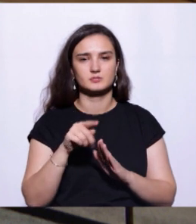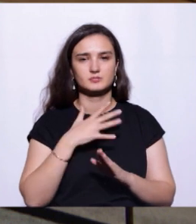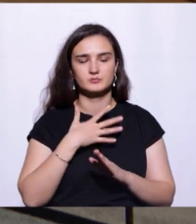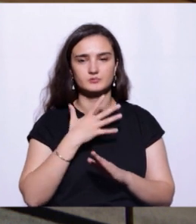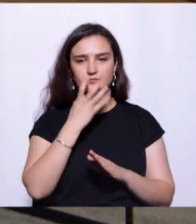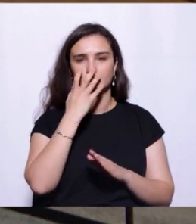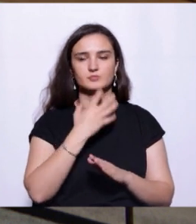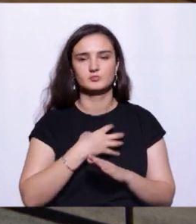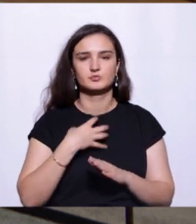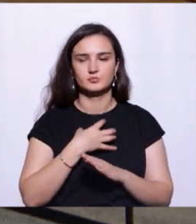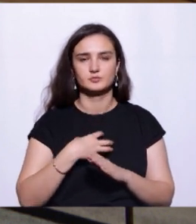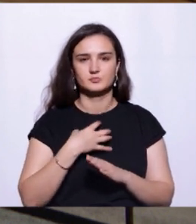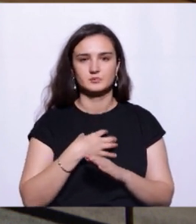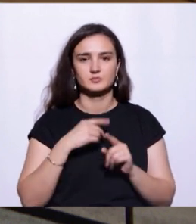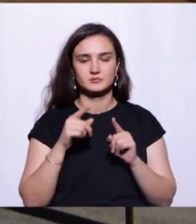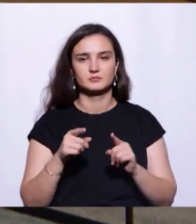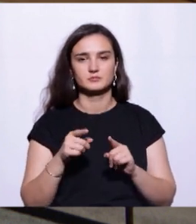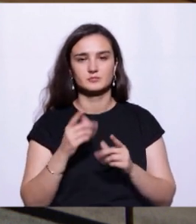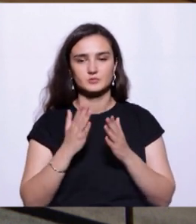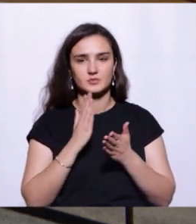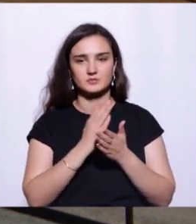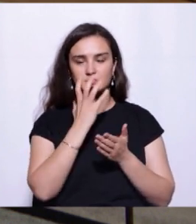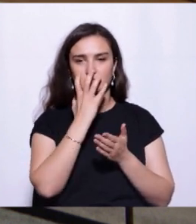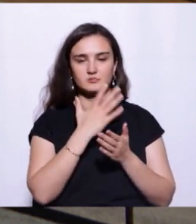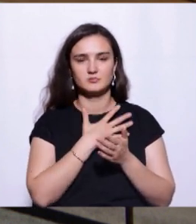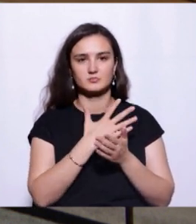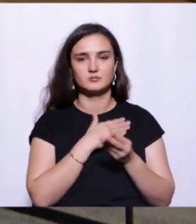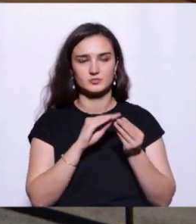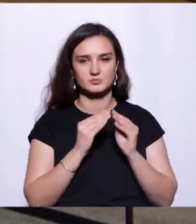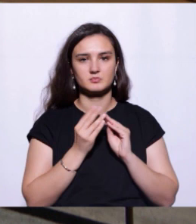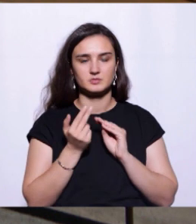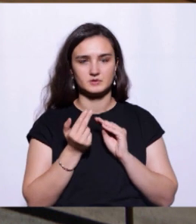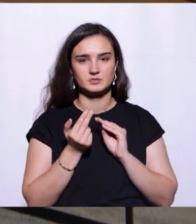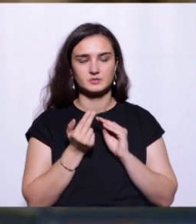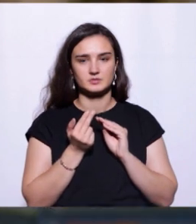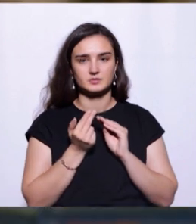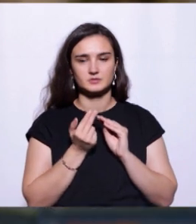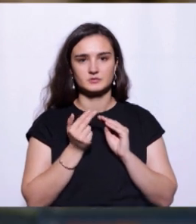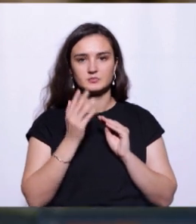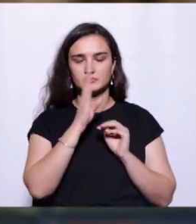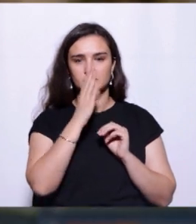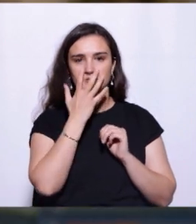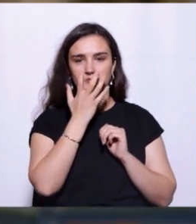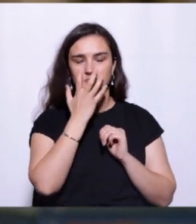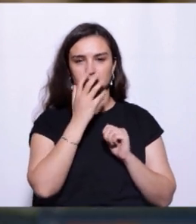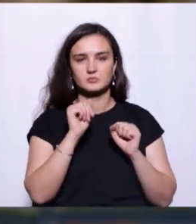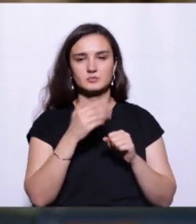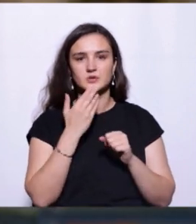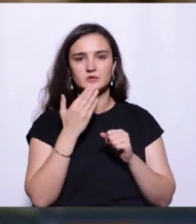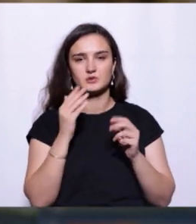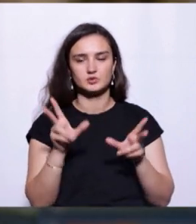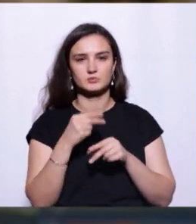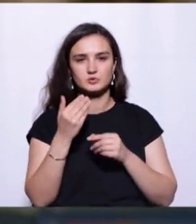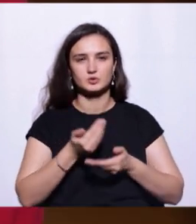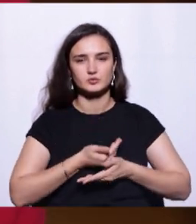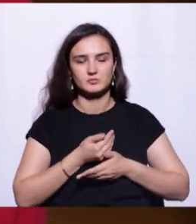a very important equipment if you have breathing problems. Definitely, Miss Sophie. An oxygen mask can easily save your life if